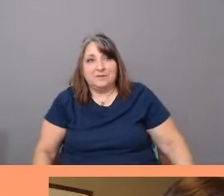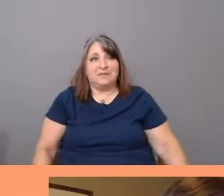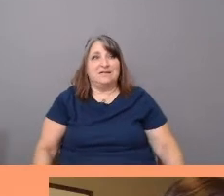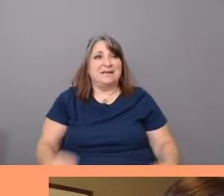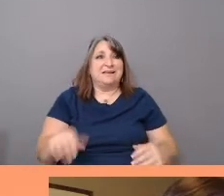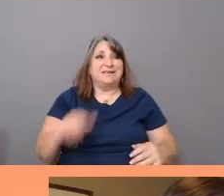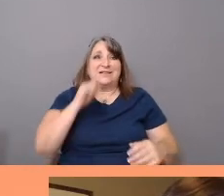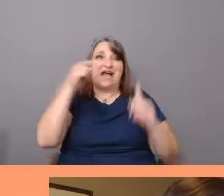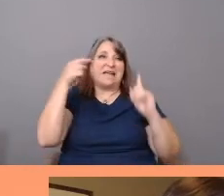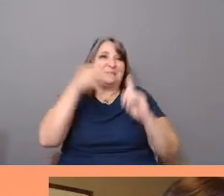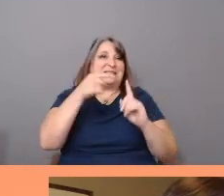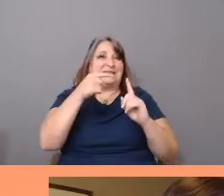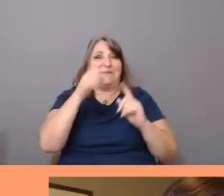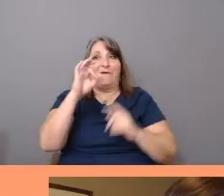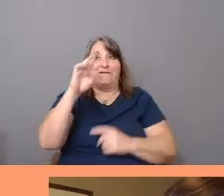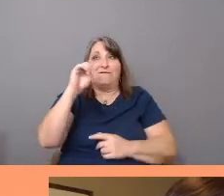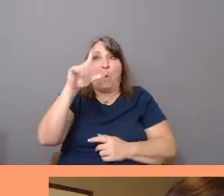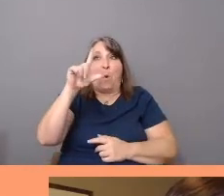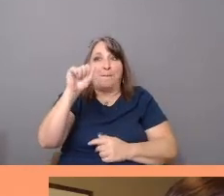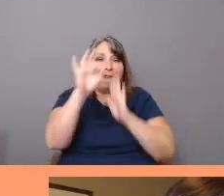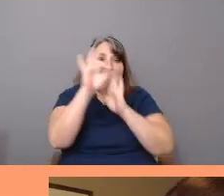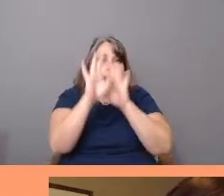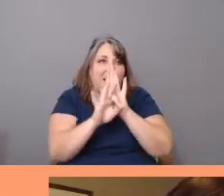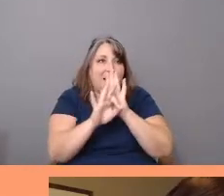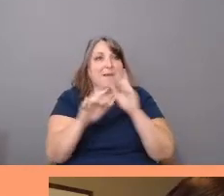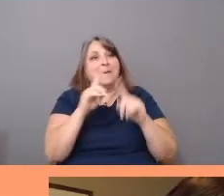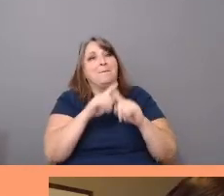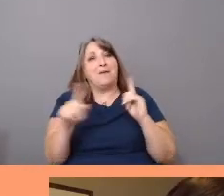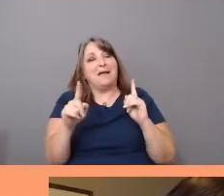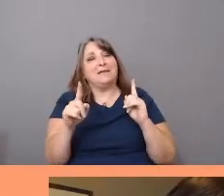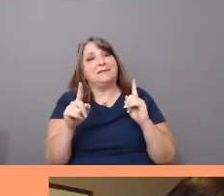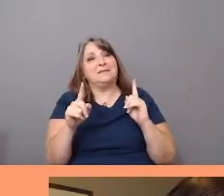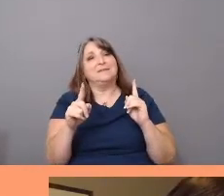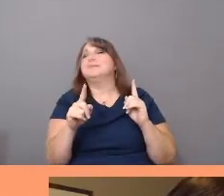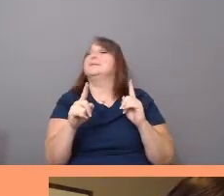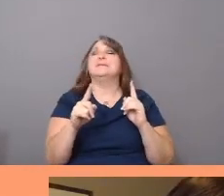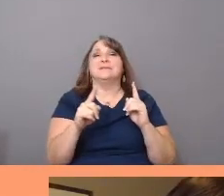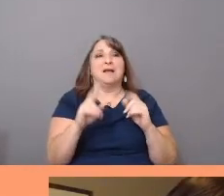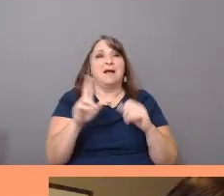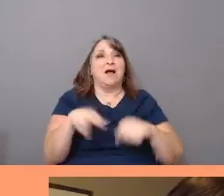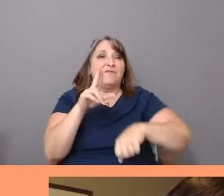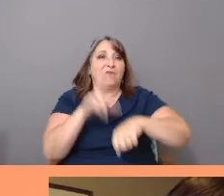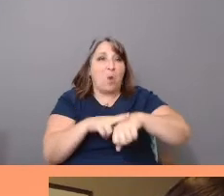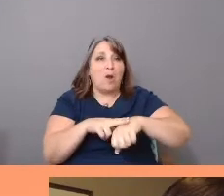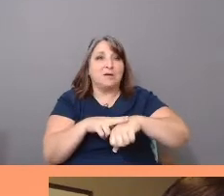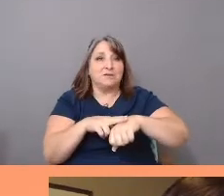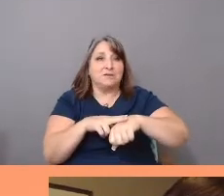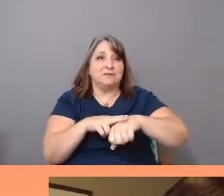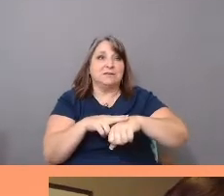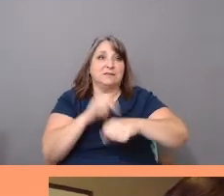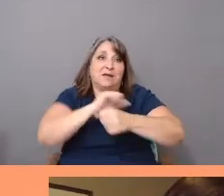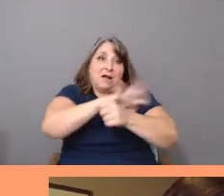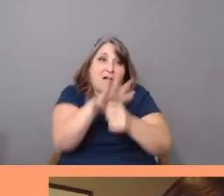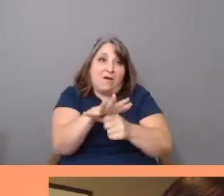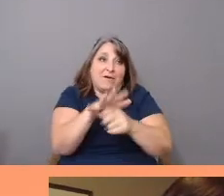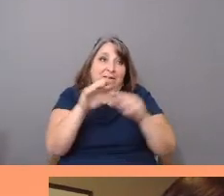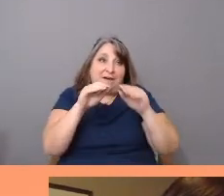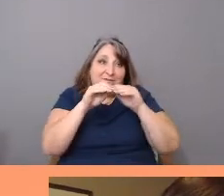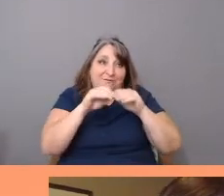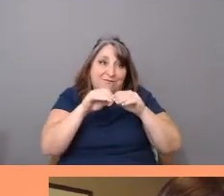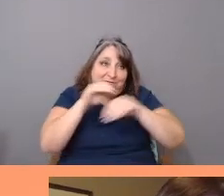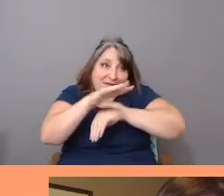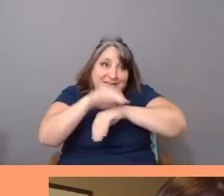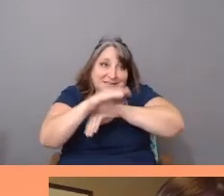formula. What is important to mention, though, is that, of course, this crisis has affected a lot of people, basically everybody, and